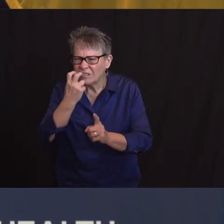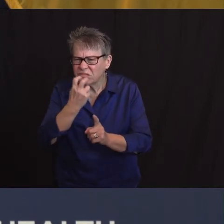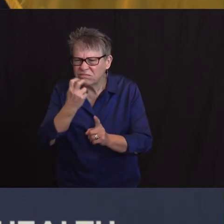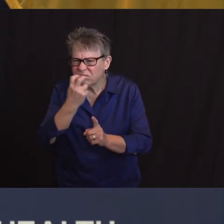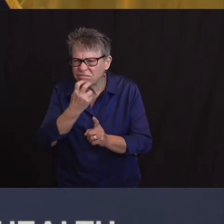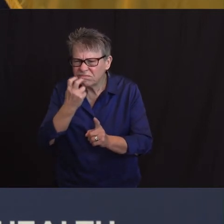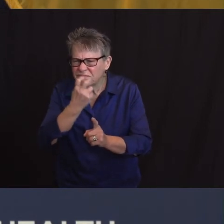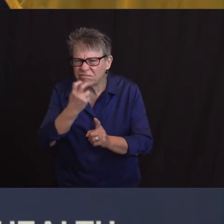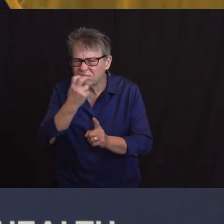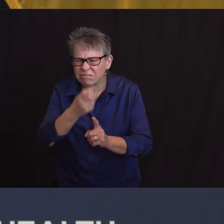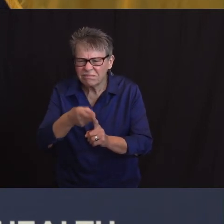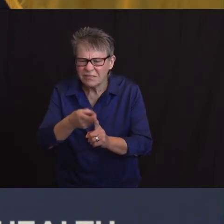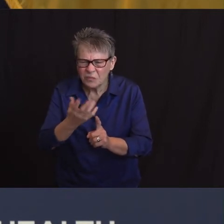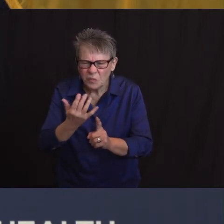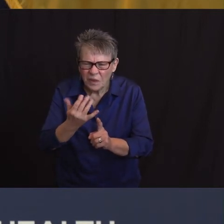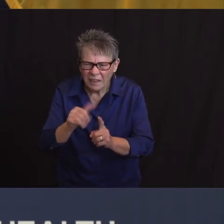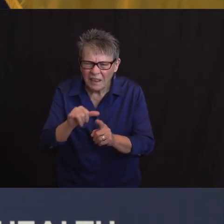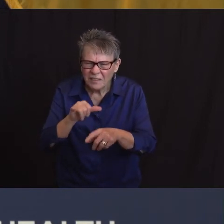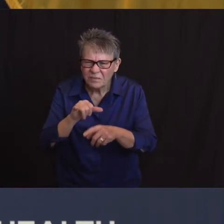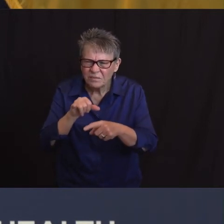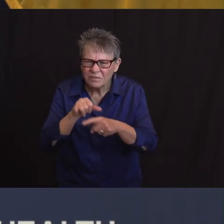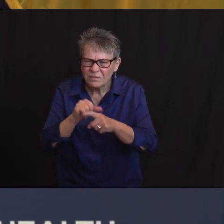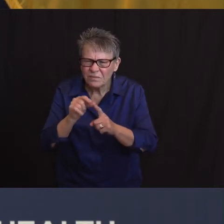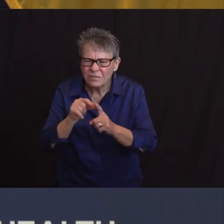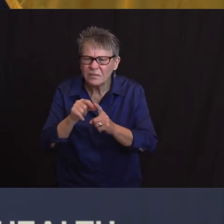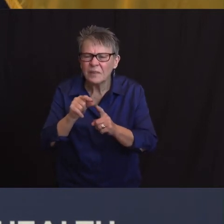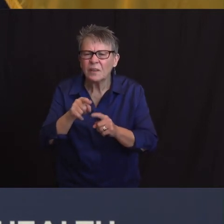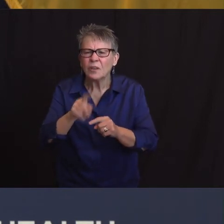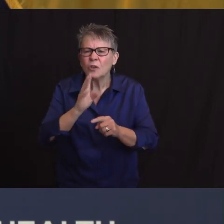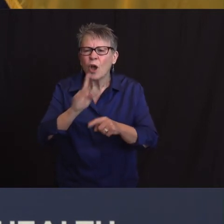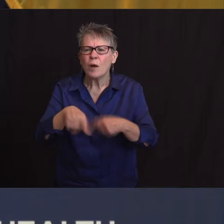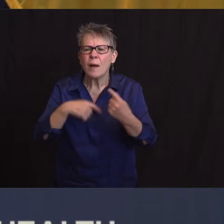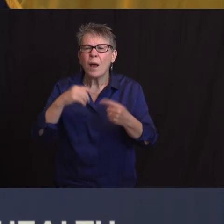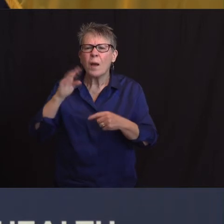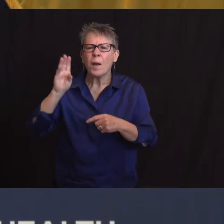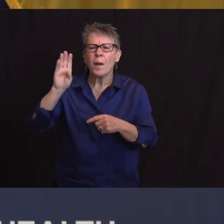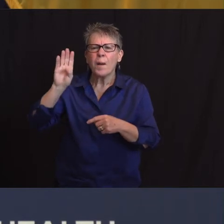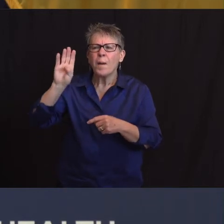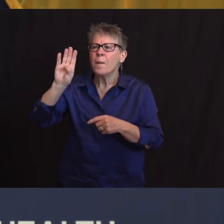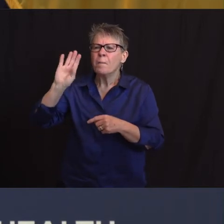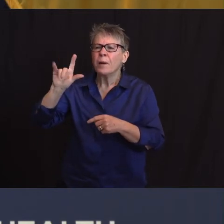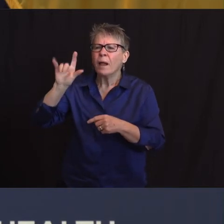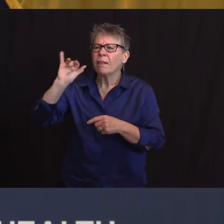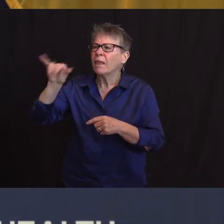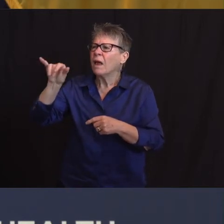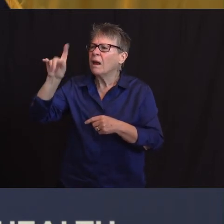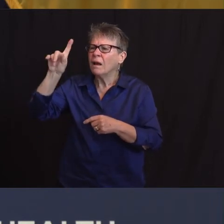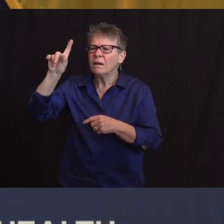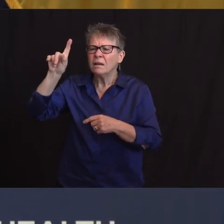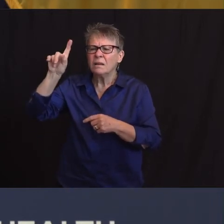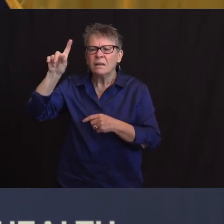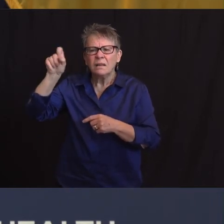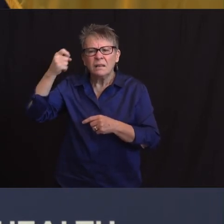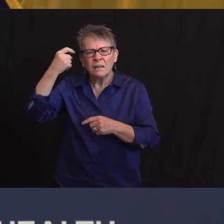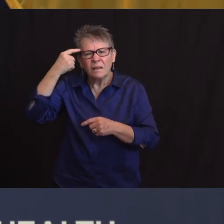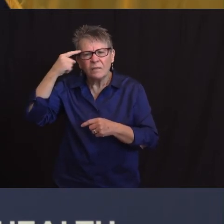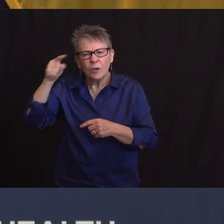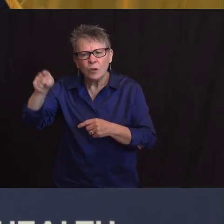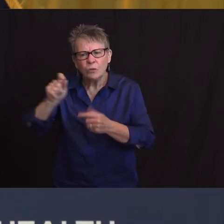pronounce. It's regarding a bill. Governor, why did you choose to sign the bill decriminalizing things such as magic